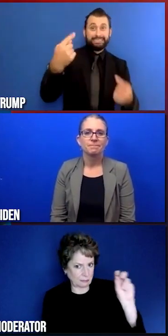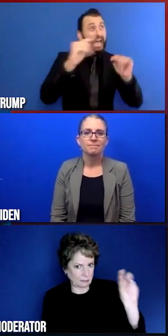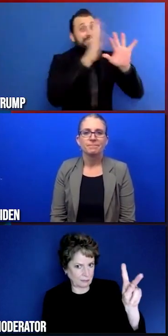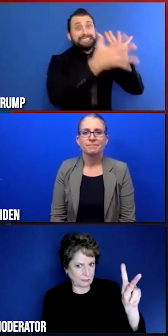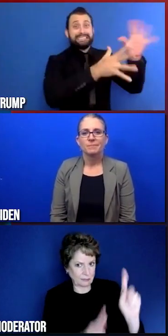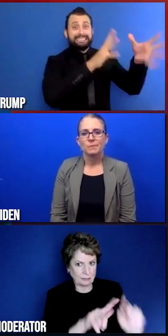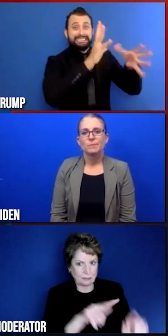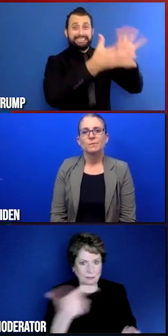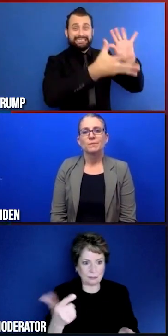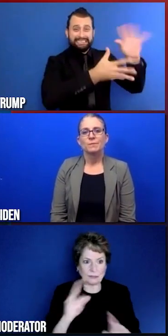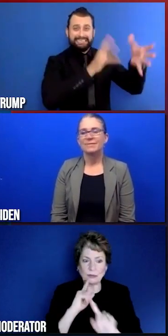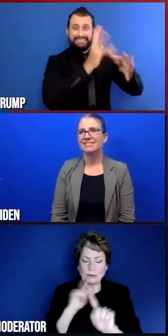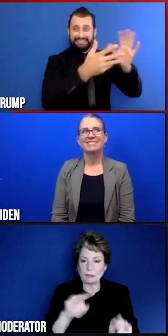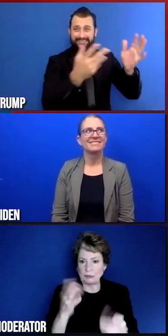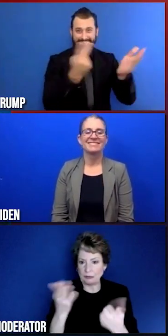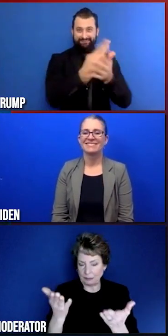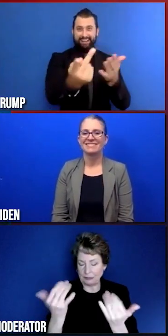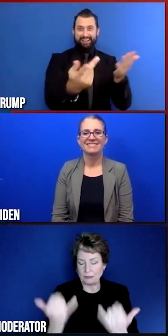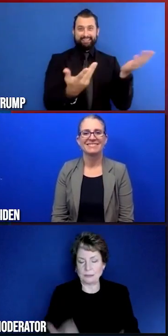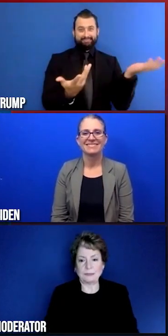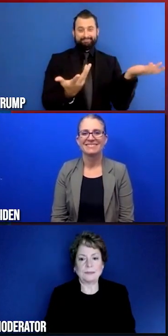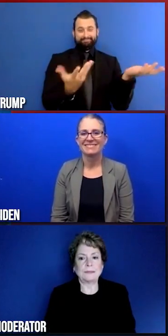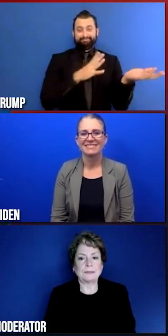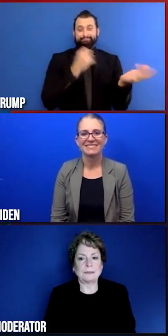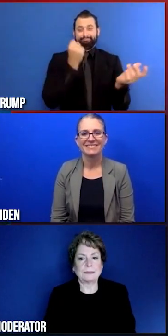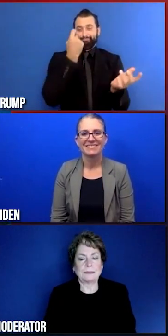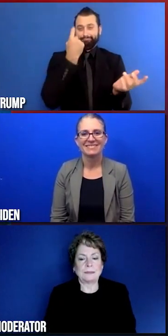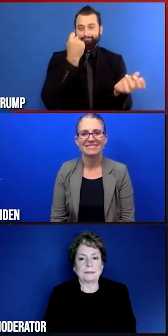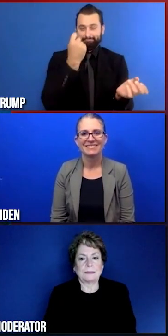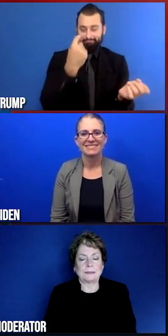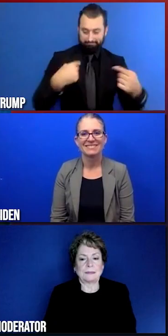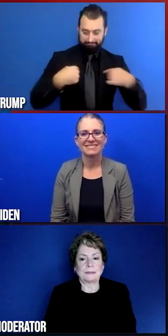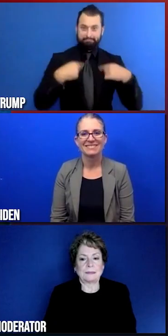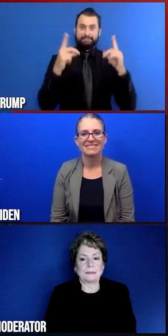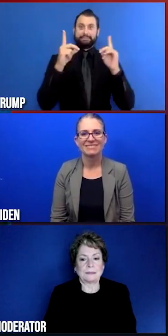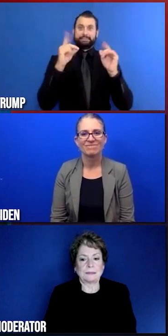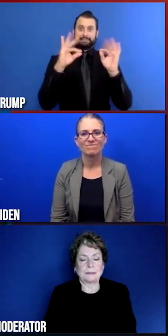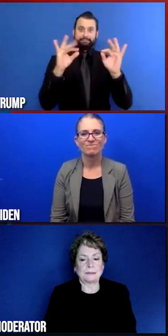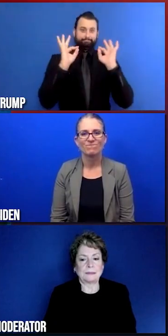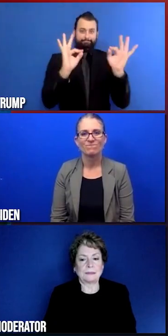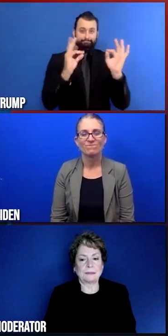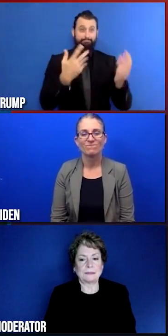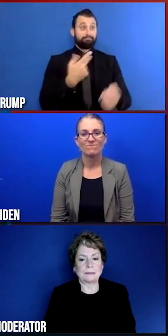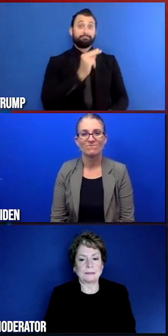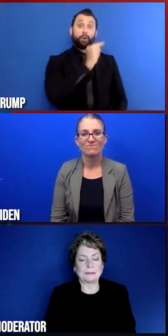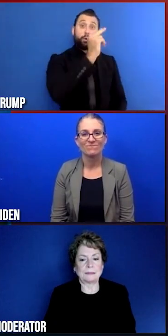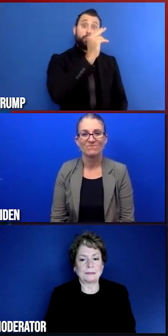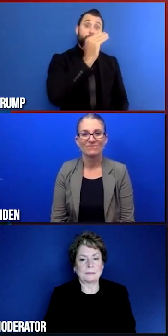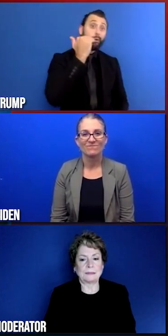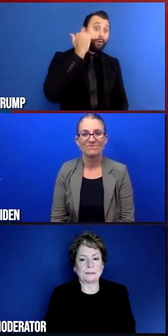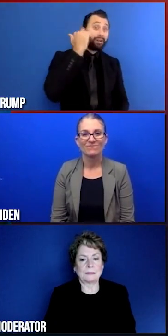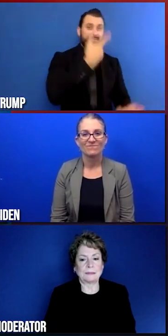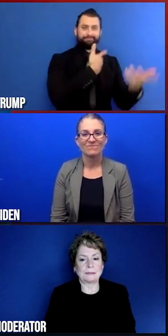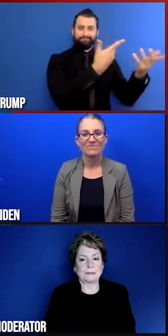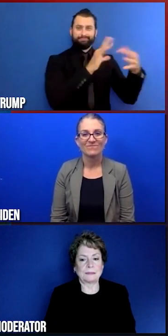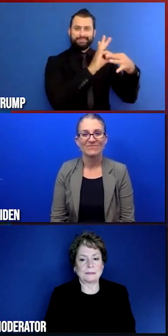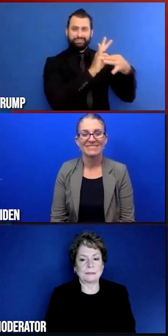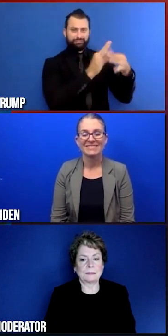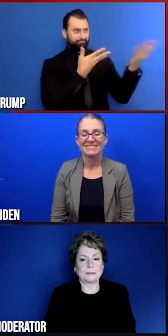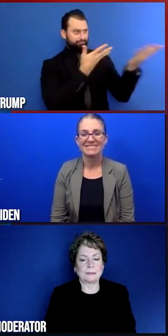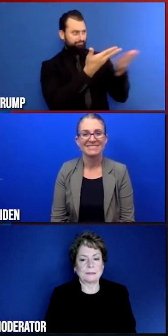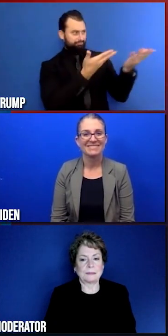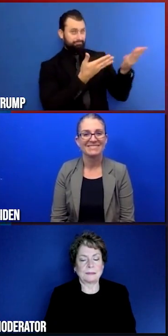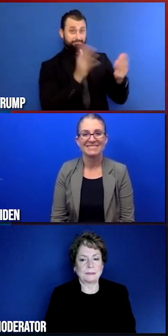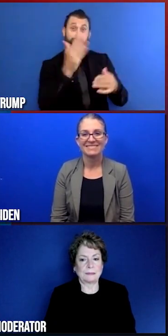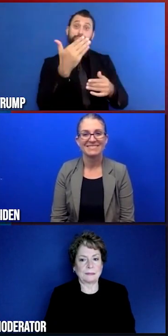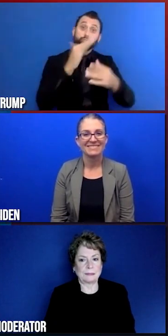what, North Korea, we're not in a war. We have a good relationship. You know, people don't understand. Having a good relationship Trump, with leaders of other countries is a